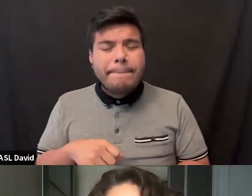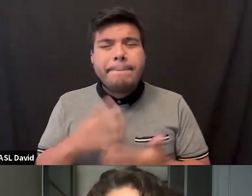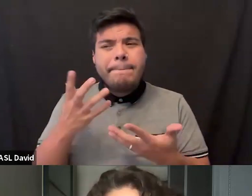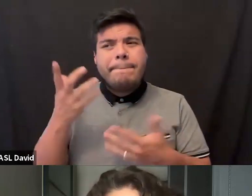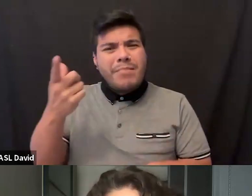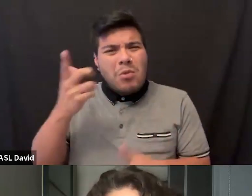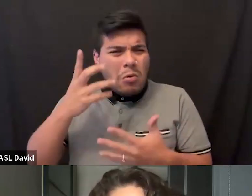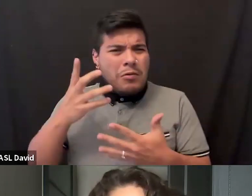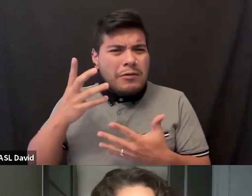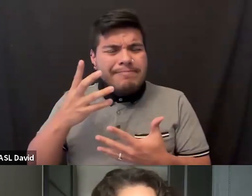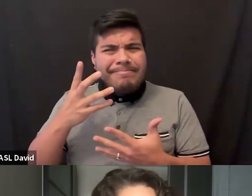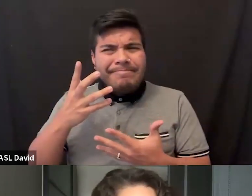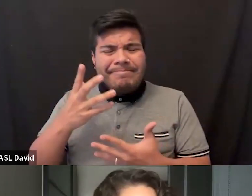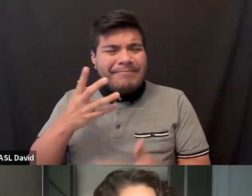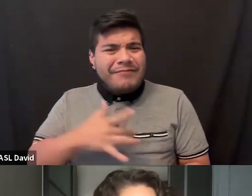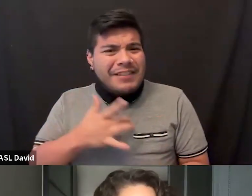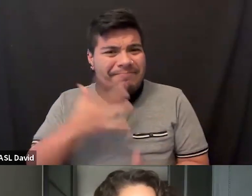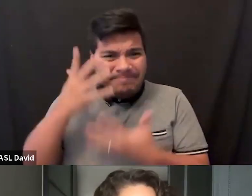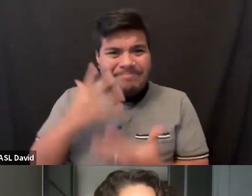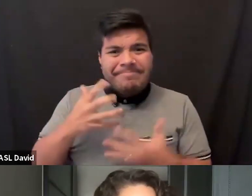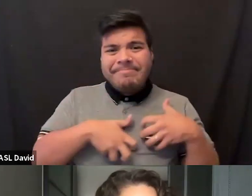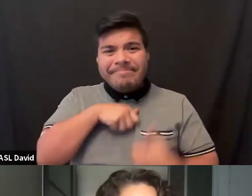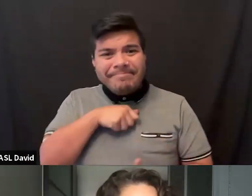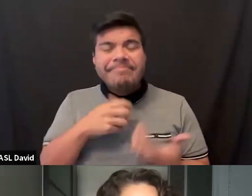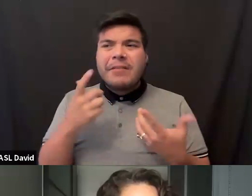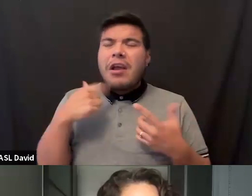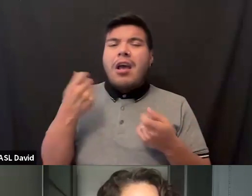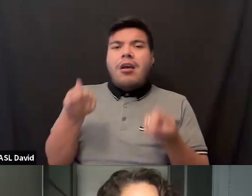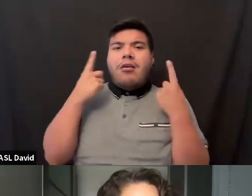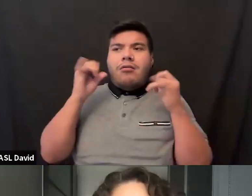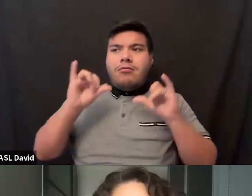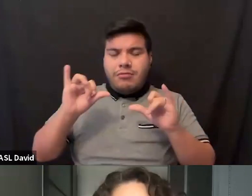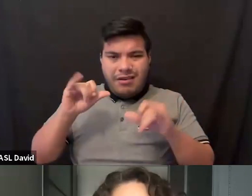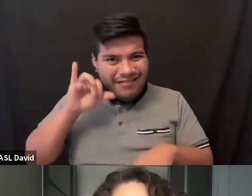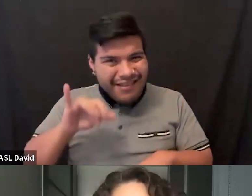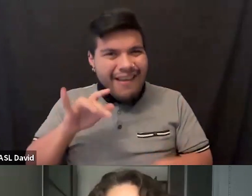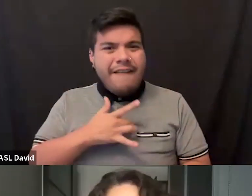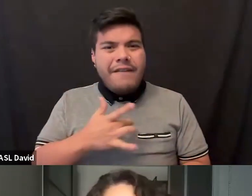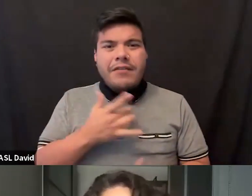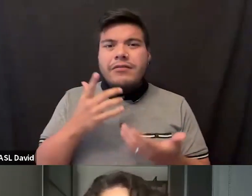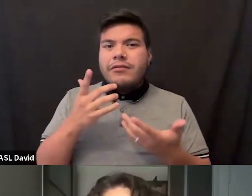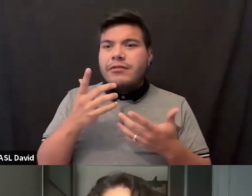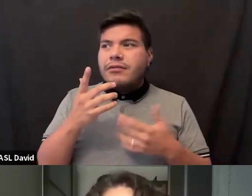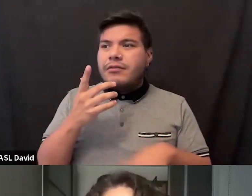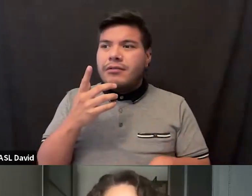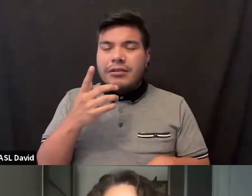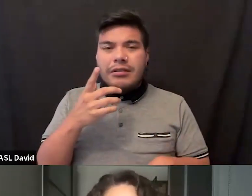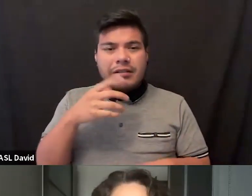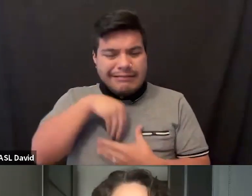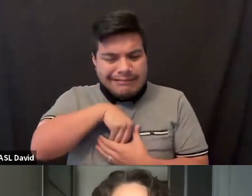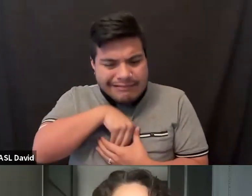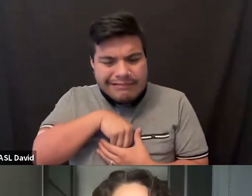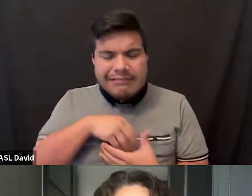they also were. And I understood that it's like, this is the kind of feeling that rests with us inside